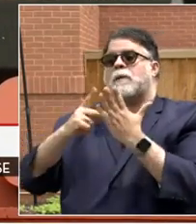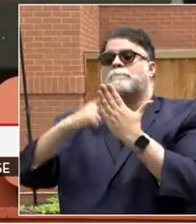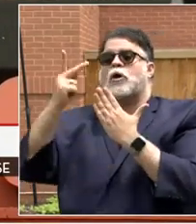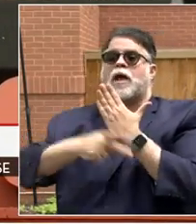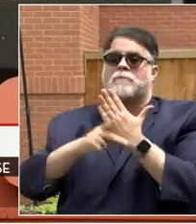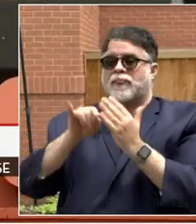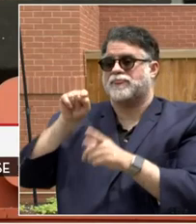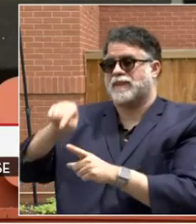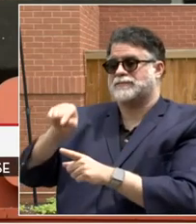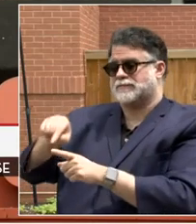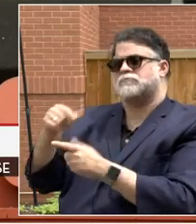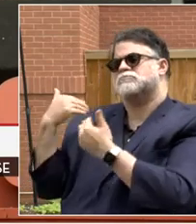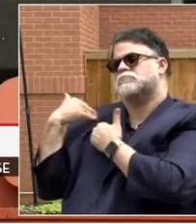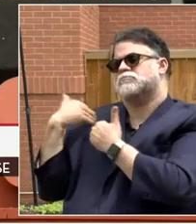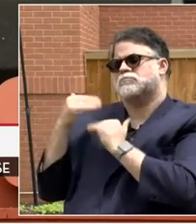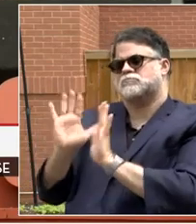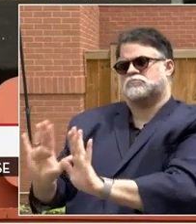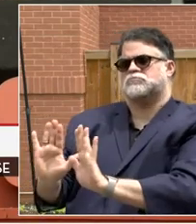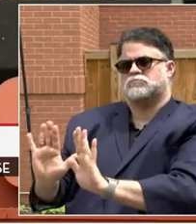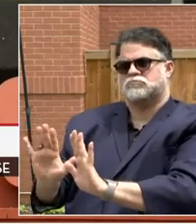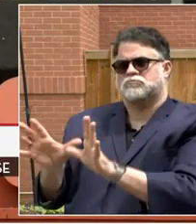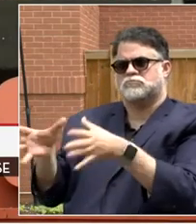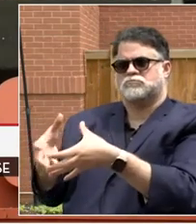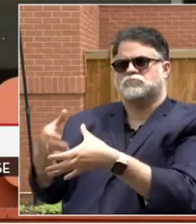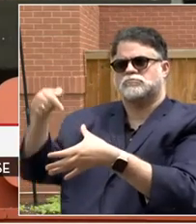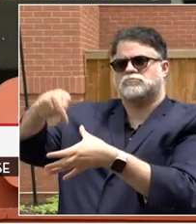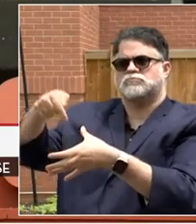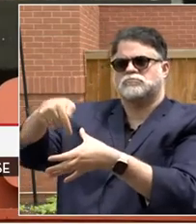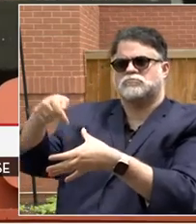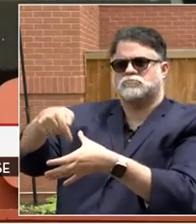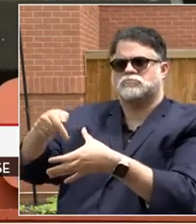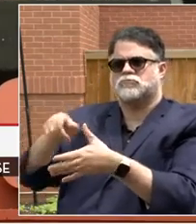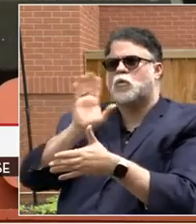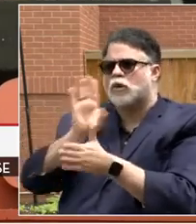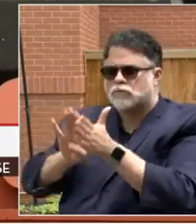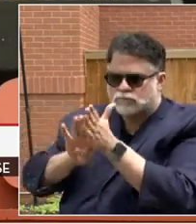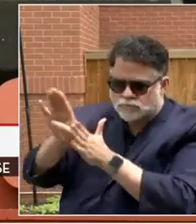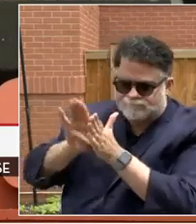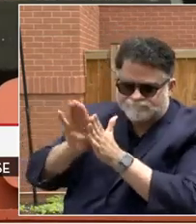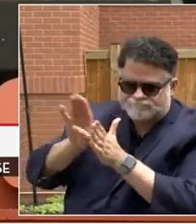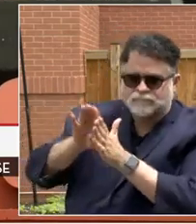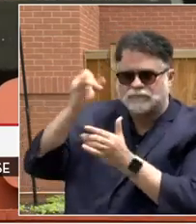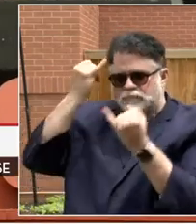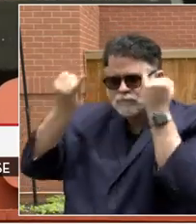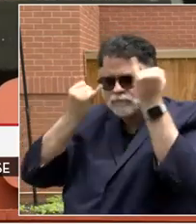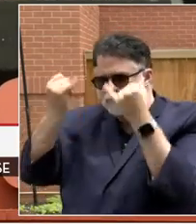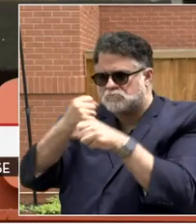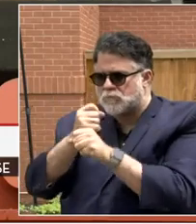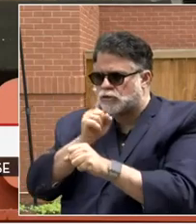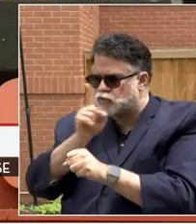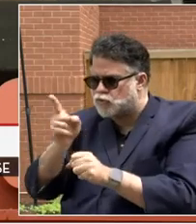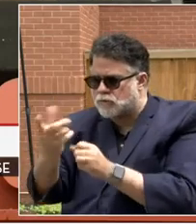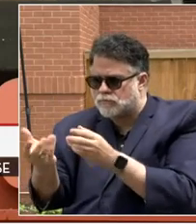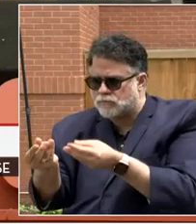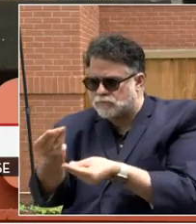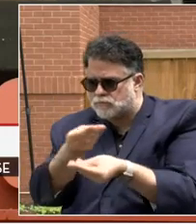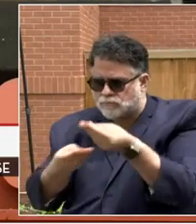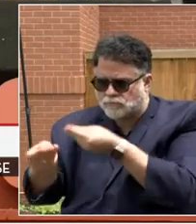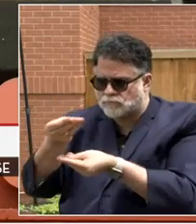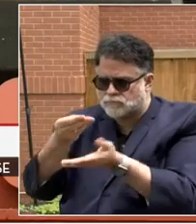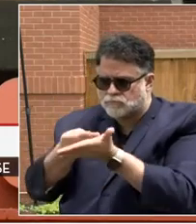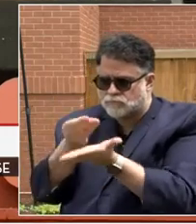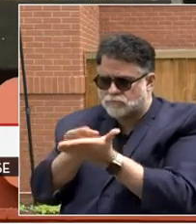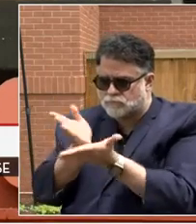crowdsource some ideas so that we're making the best use of that money. I got $10 million in this budget. The